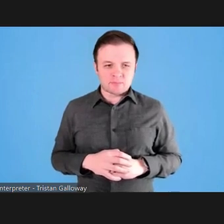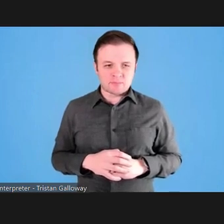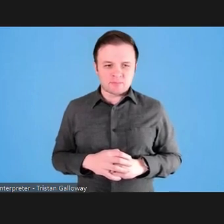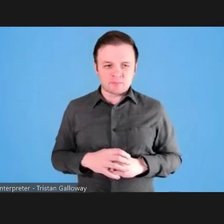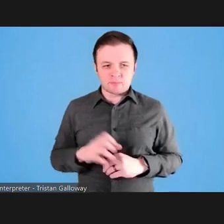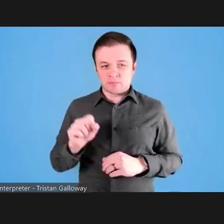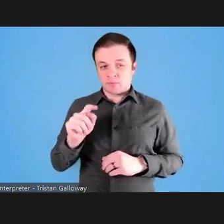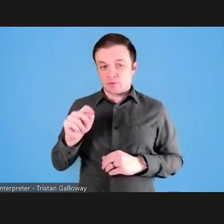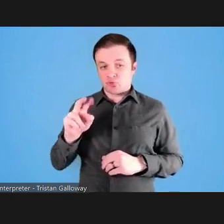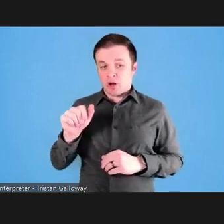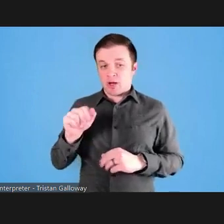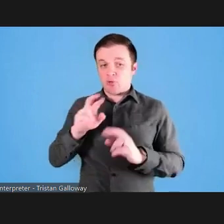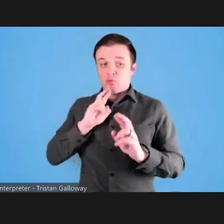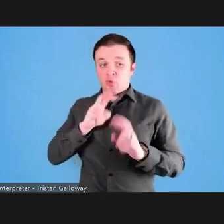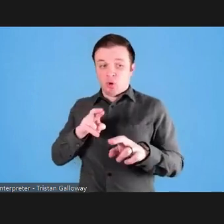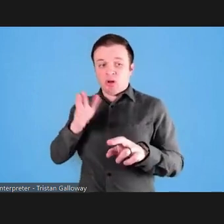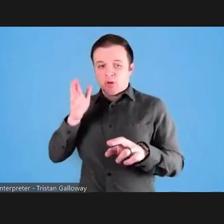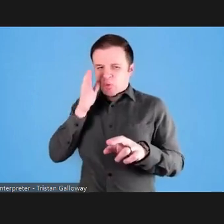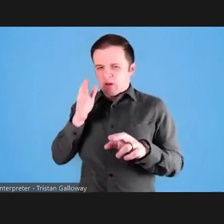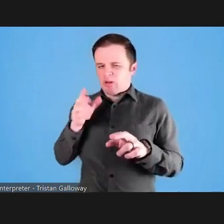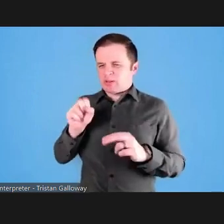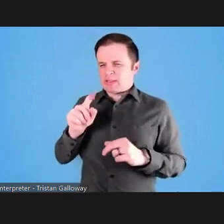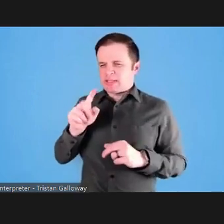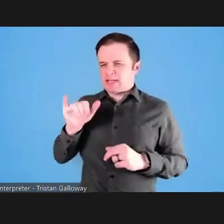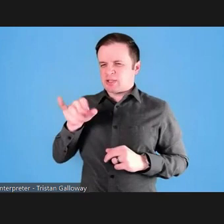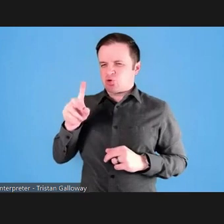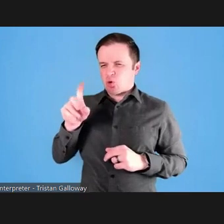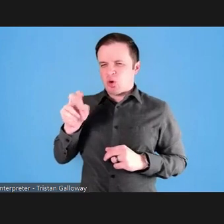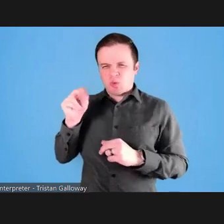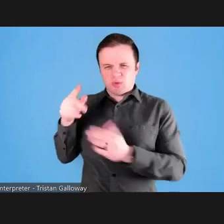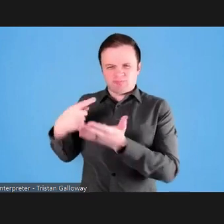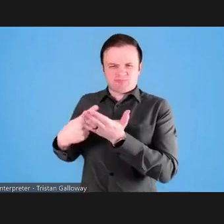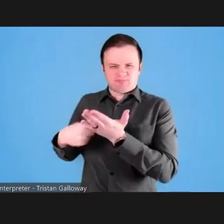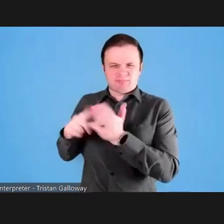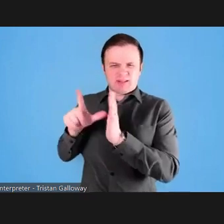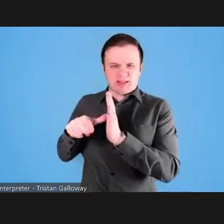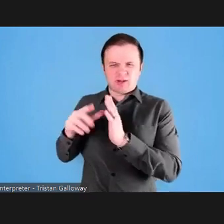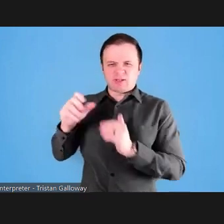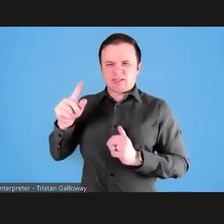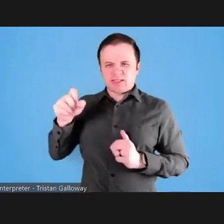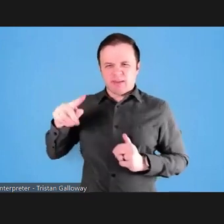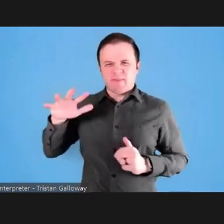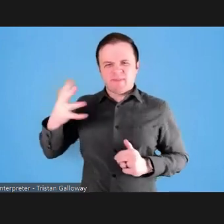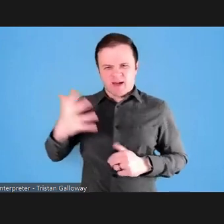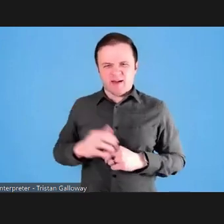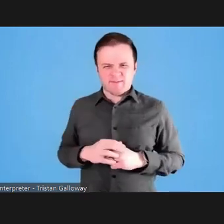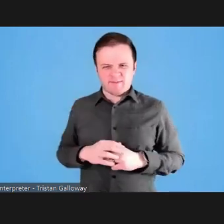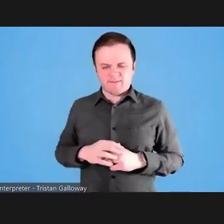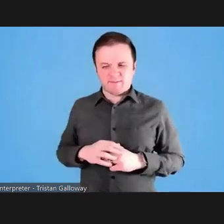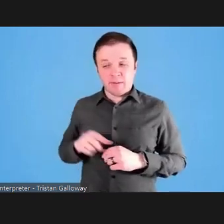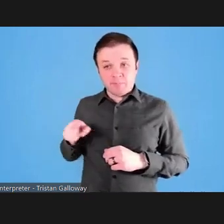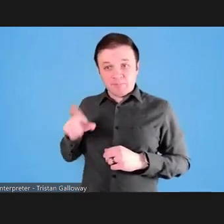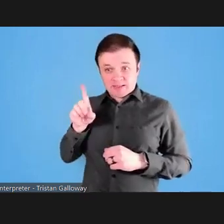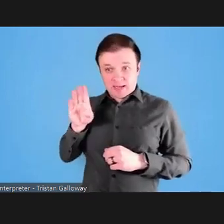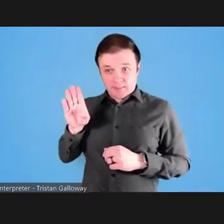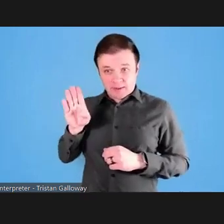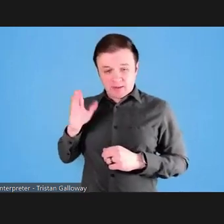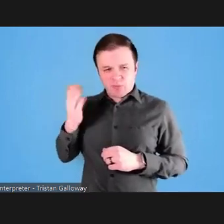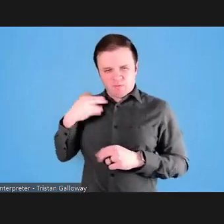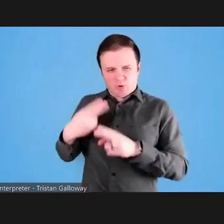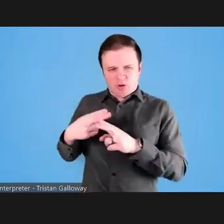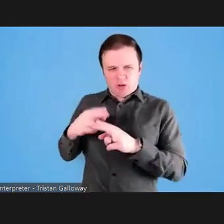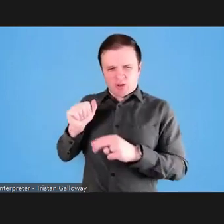Strata reporting will be covered by Stacy Jordan when we get to step 5. The strata reporting database, previously known as